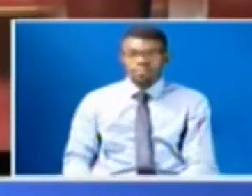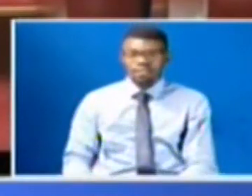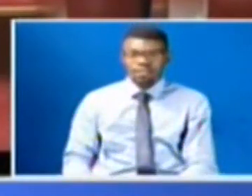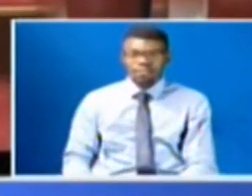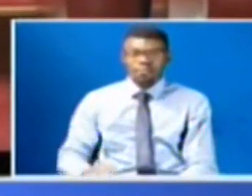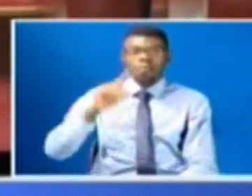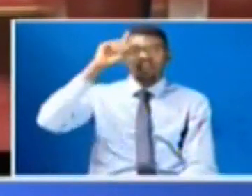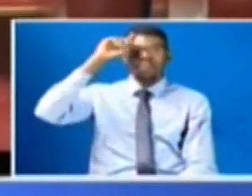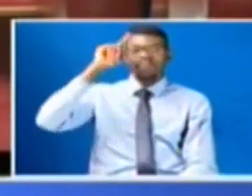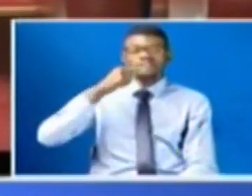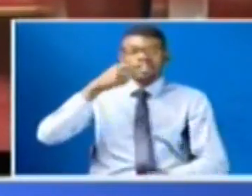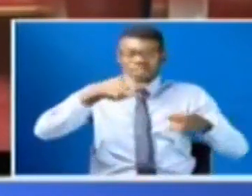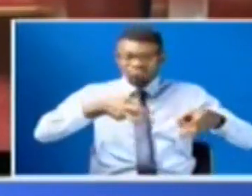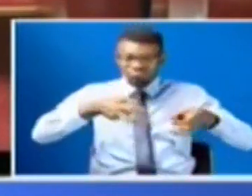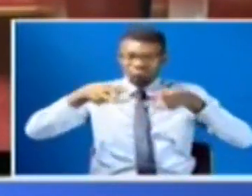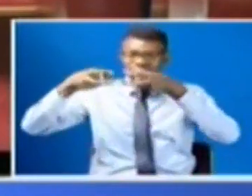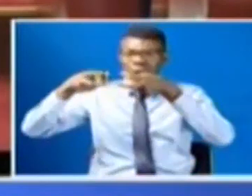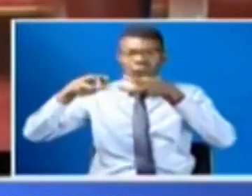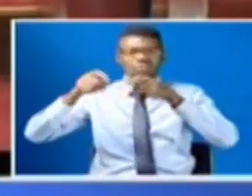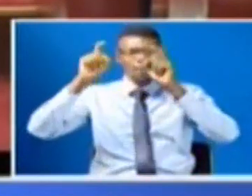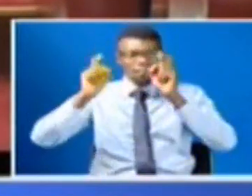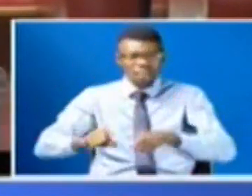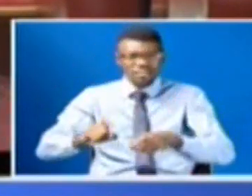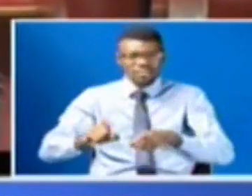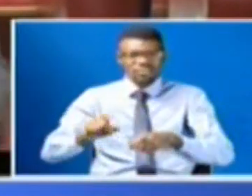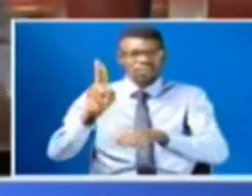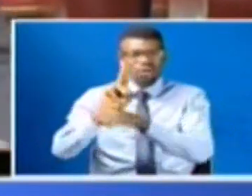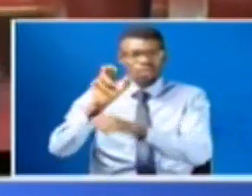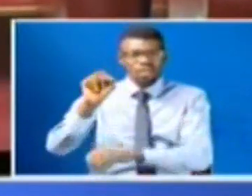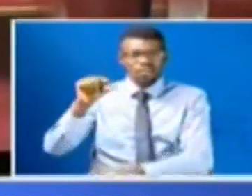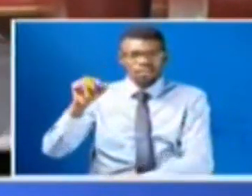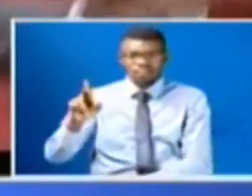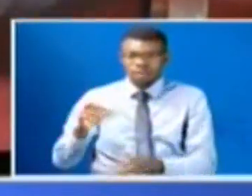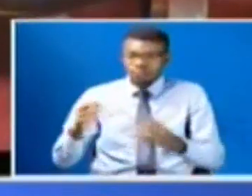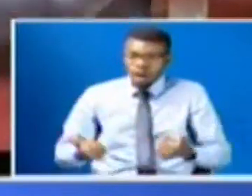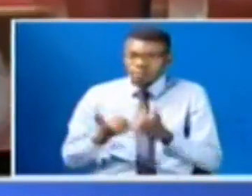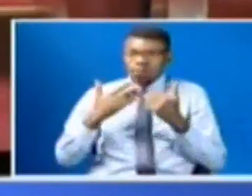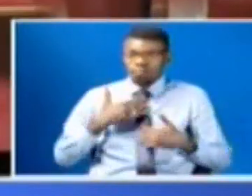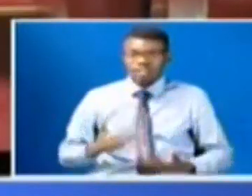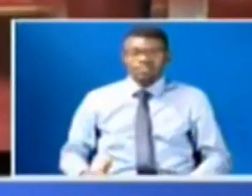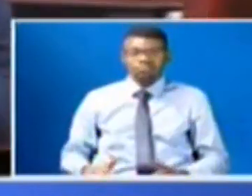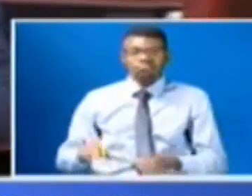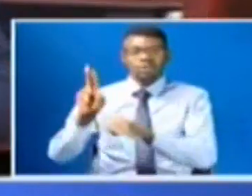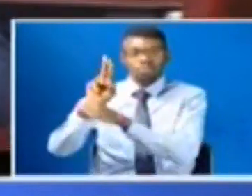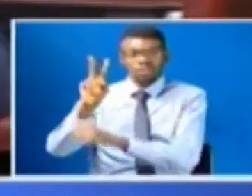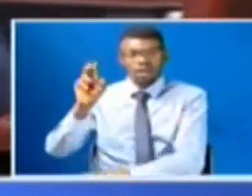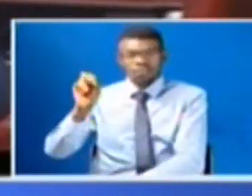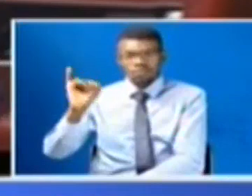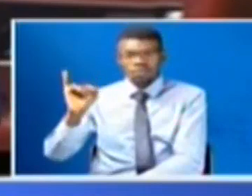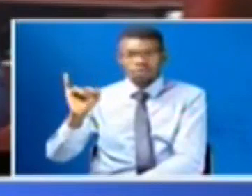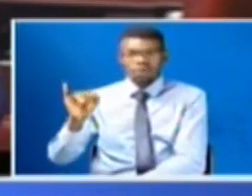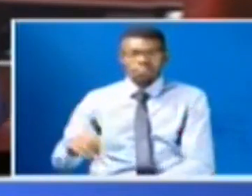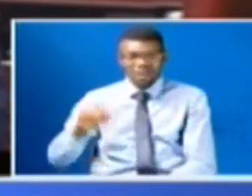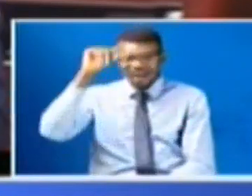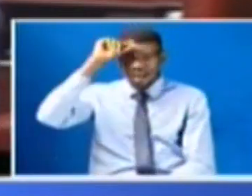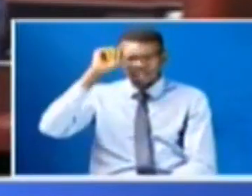your container must be carried by SGR. What about if you want to carry your container and drop it in Voi? The government